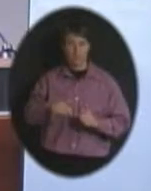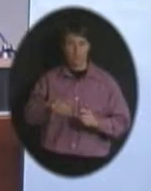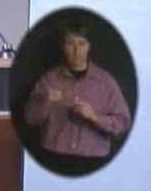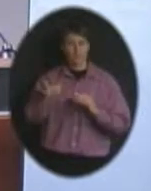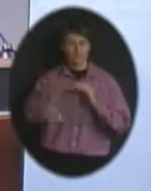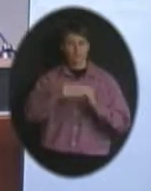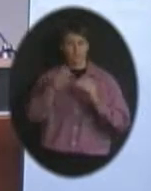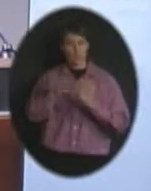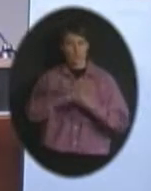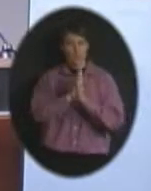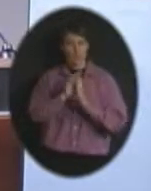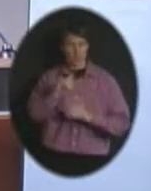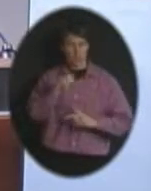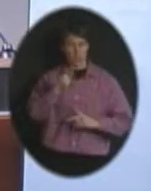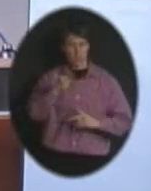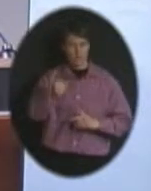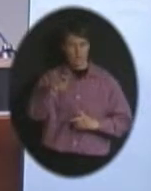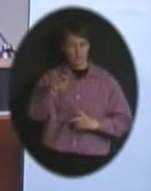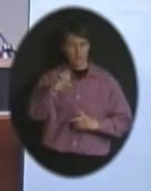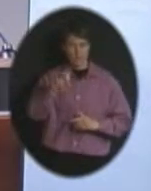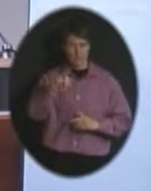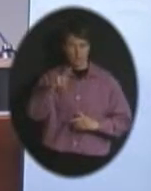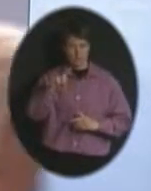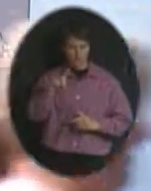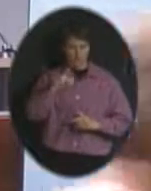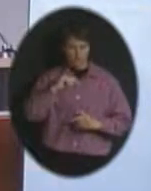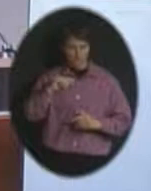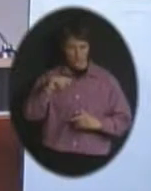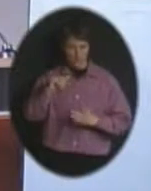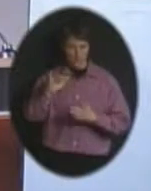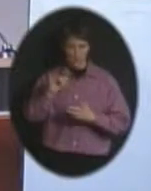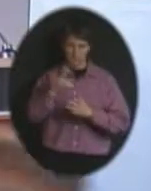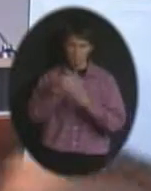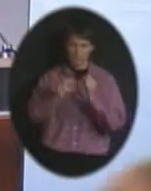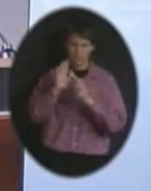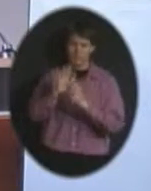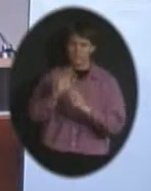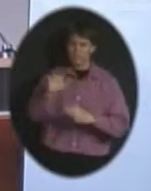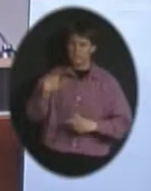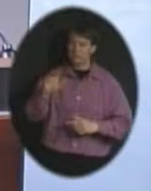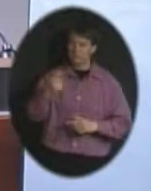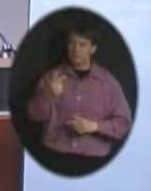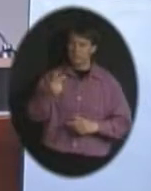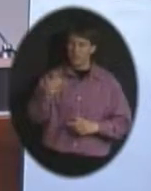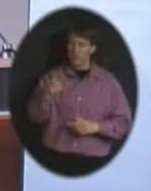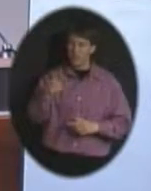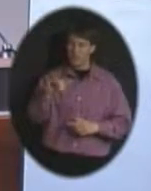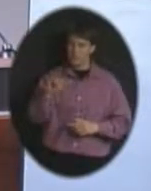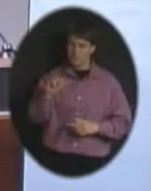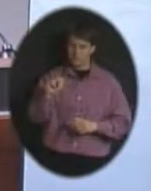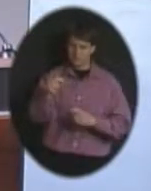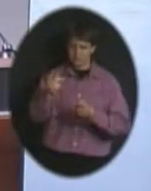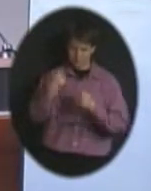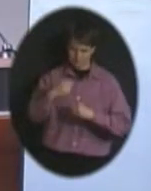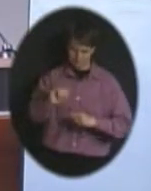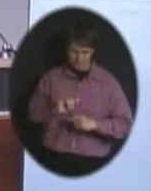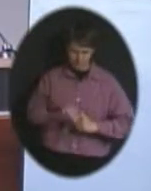like to ask Lori Menard and Nikki Thomas, both representing Garmin, to also come forward. Hi, Cindy.